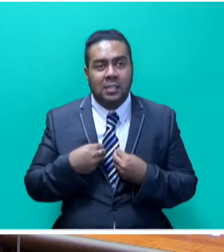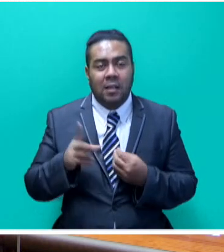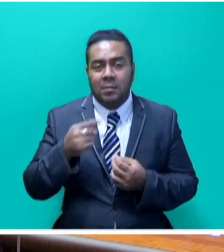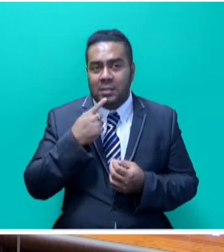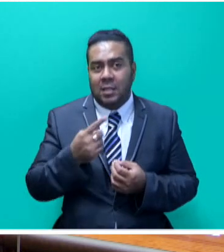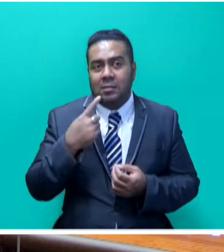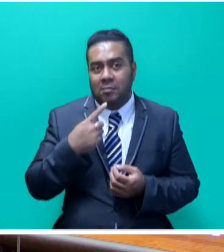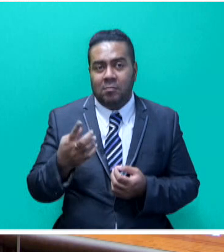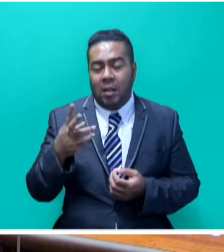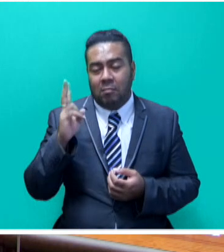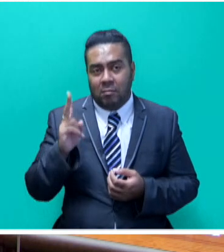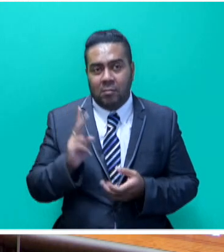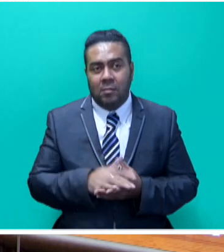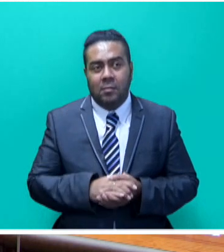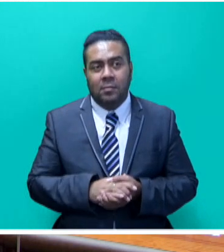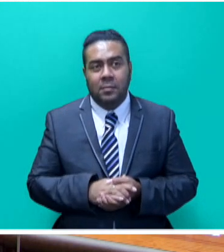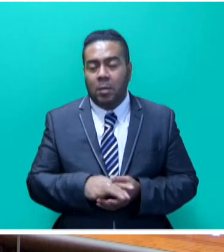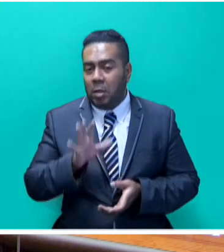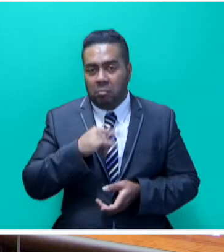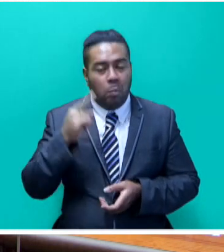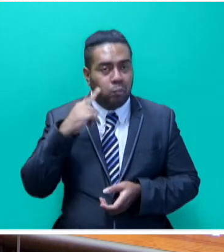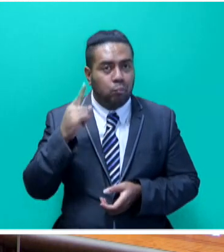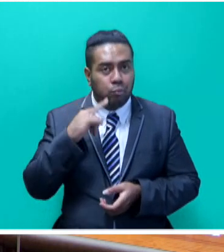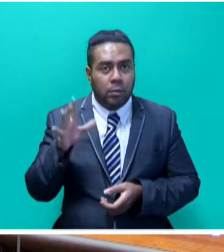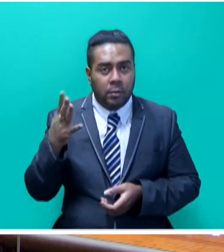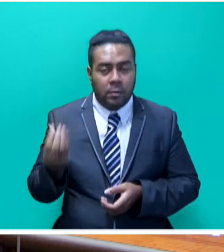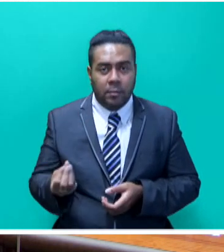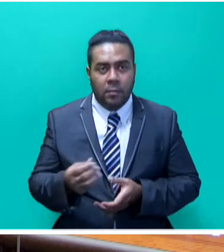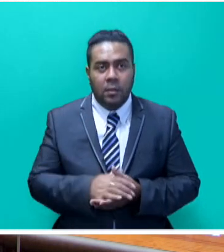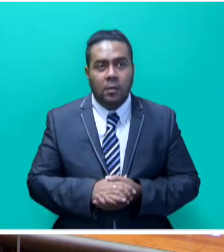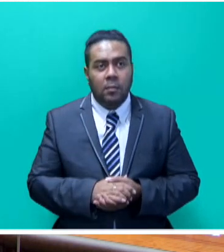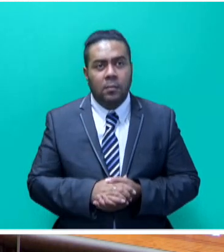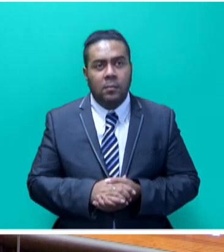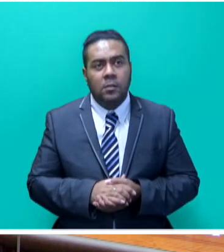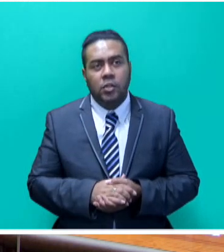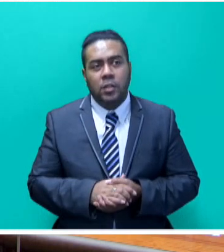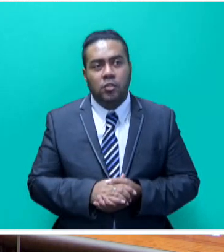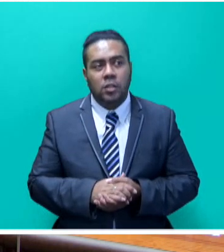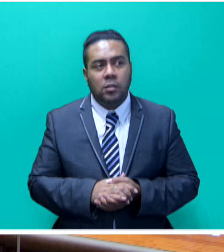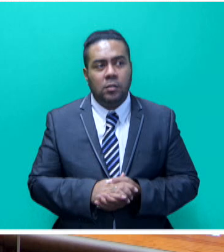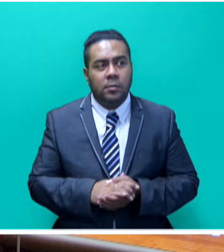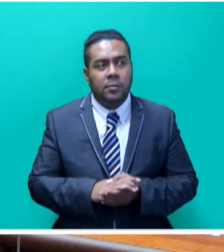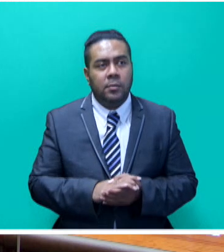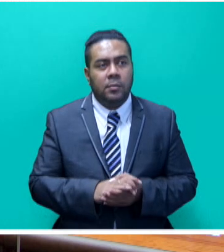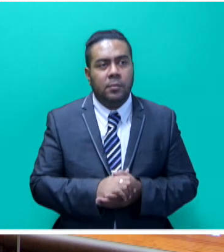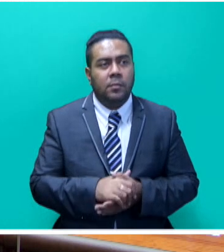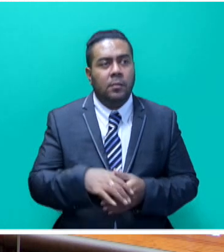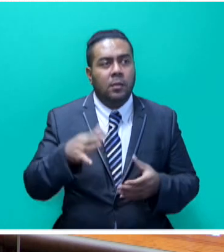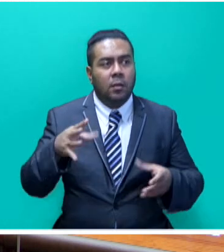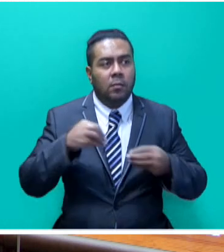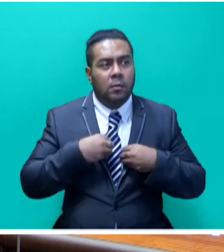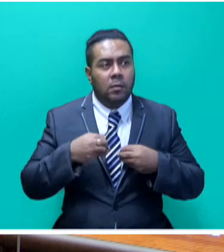time again, but they don't listen. In 2021 assessment, sir, for the first time, Fiji has been acknowledged for